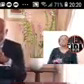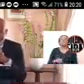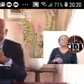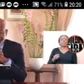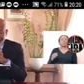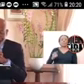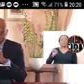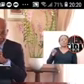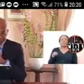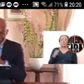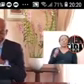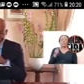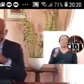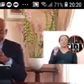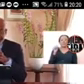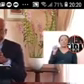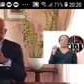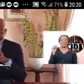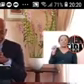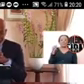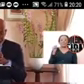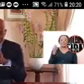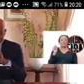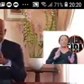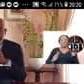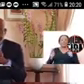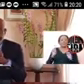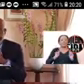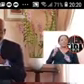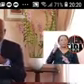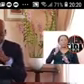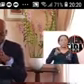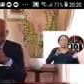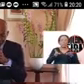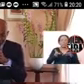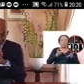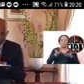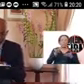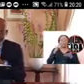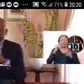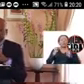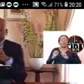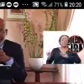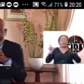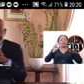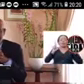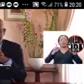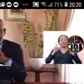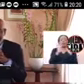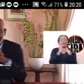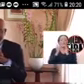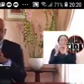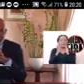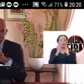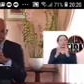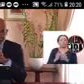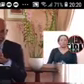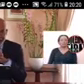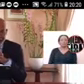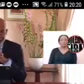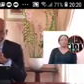no more than 10 persons can be present either for the service or for the streaming of that service. In relation